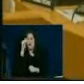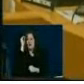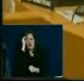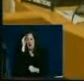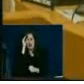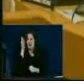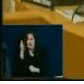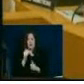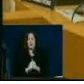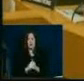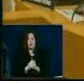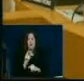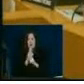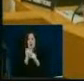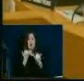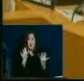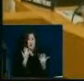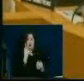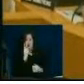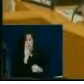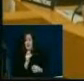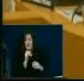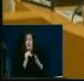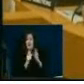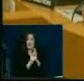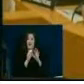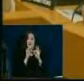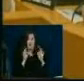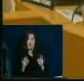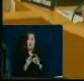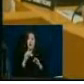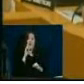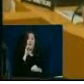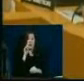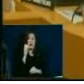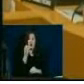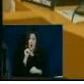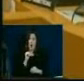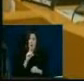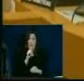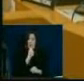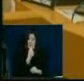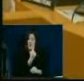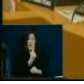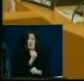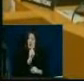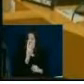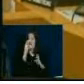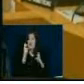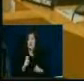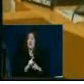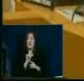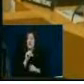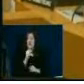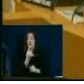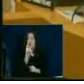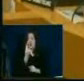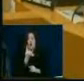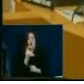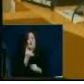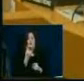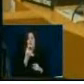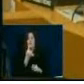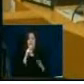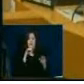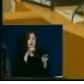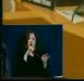So right now we're waiting to see if it's in legal form for term alone. There are several other issues, but that was the one that has been